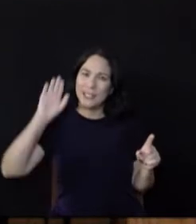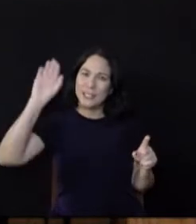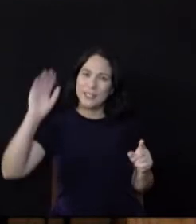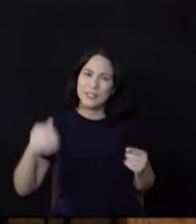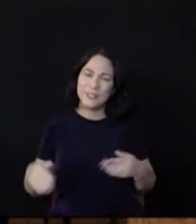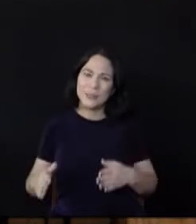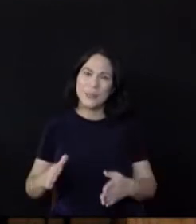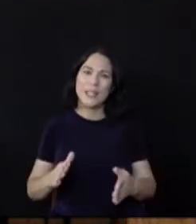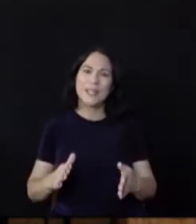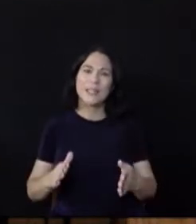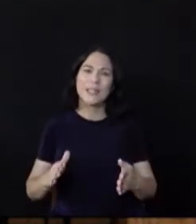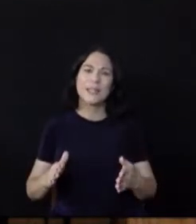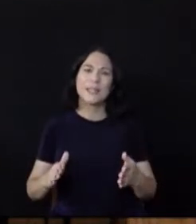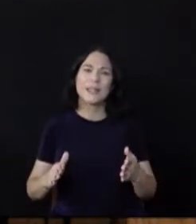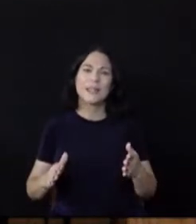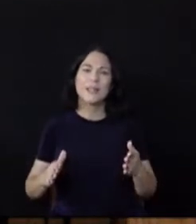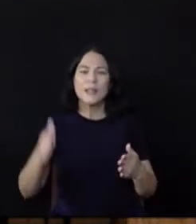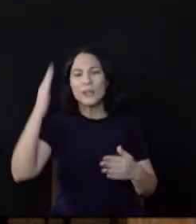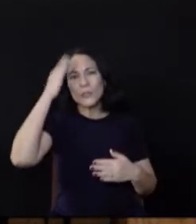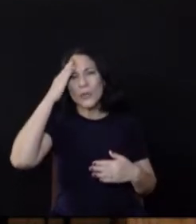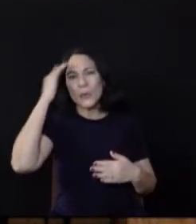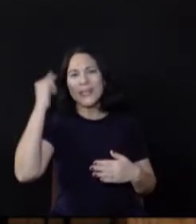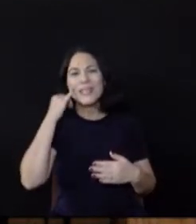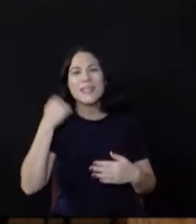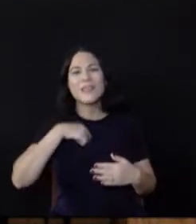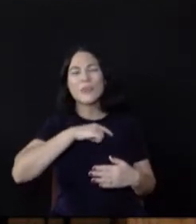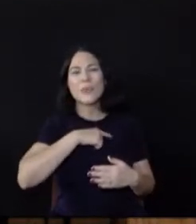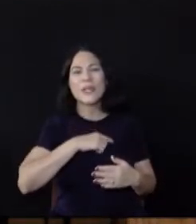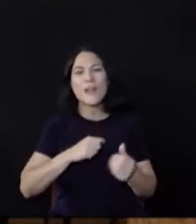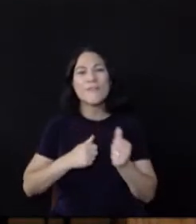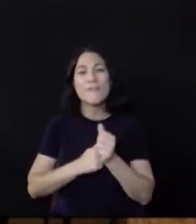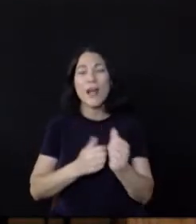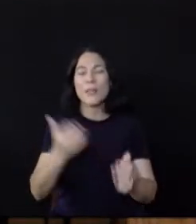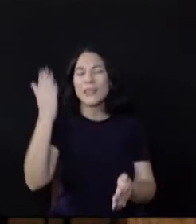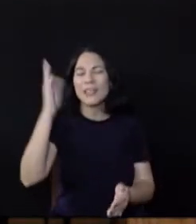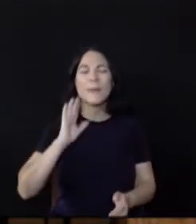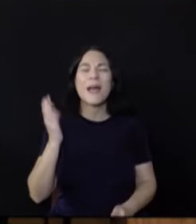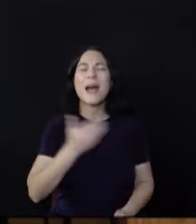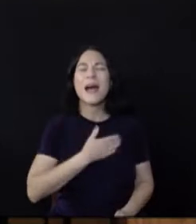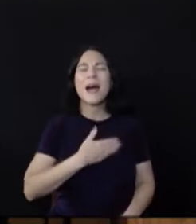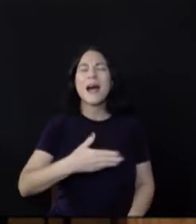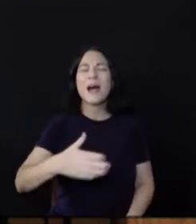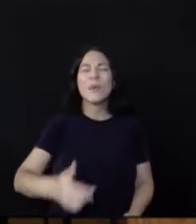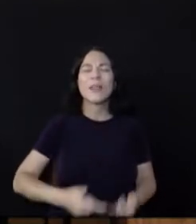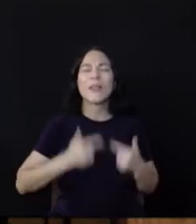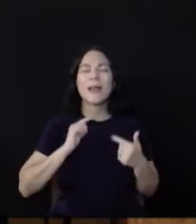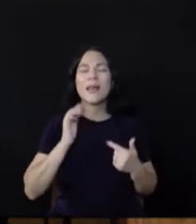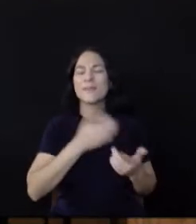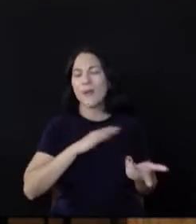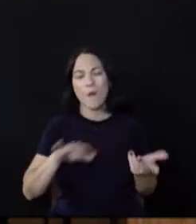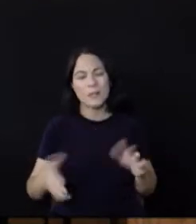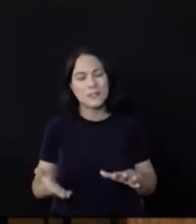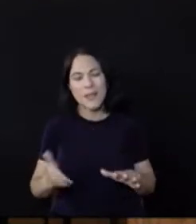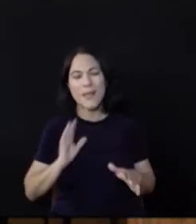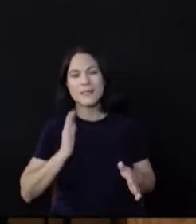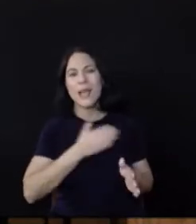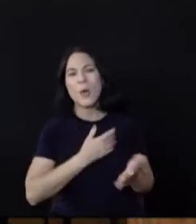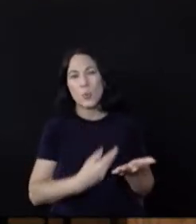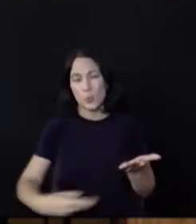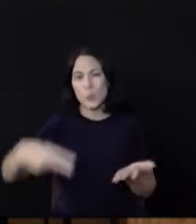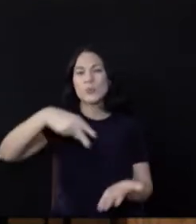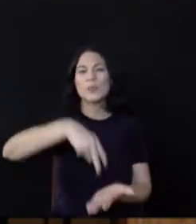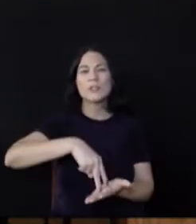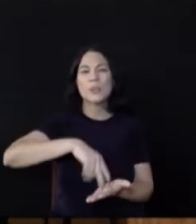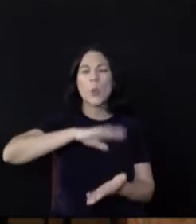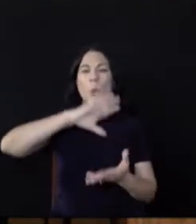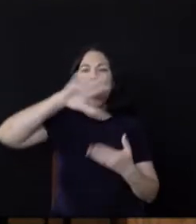way. Knowing that if we are following him, our lives, our deaths, and our being raised as he was raised are